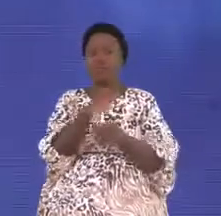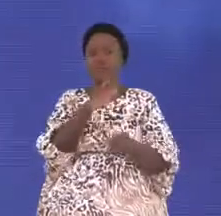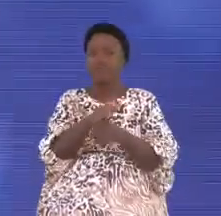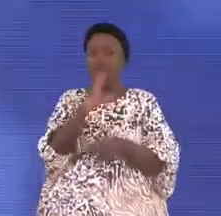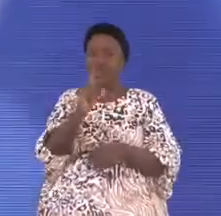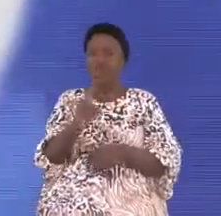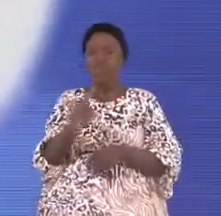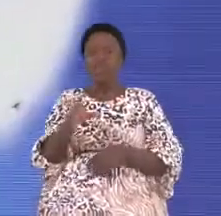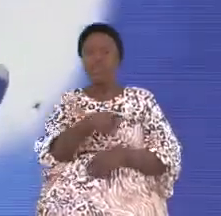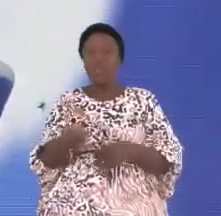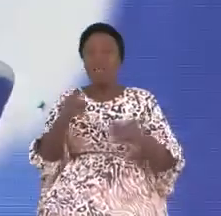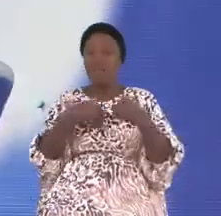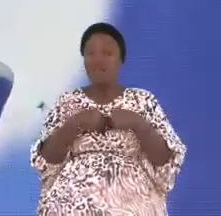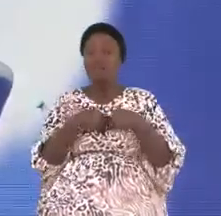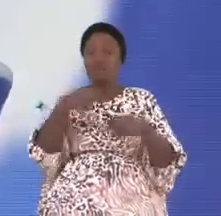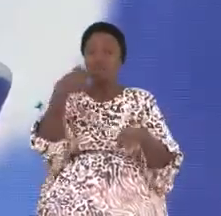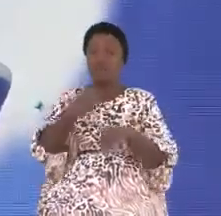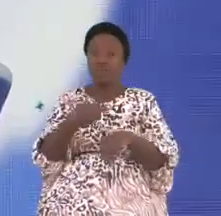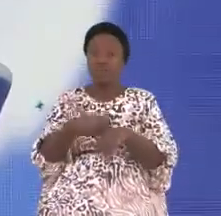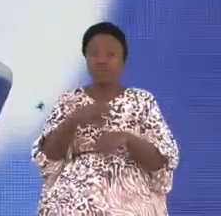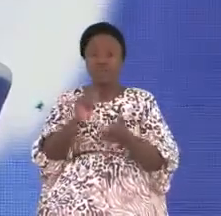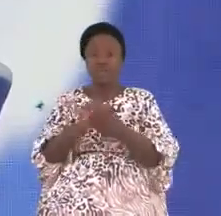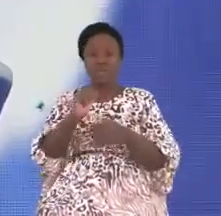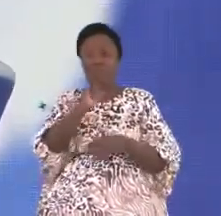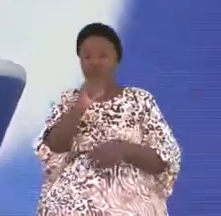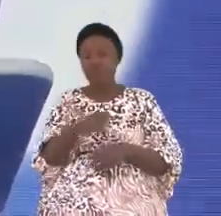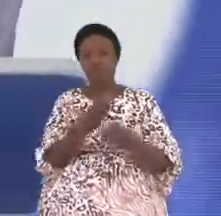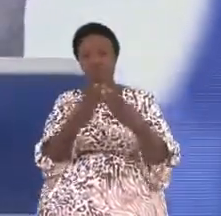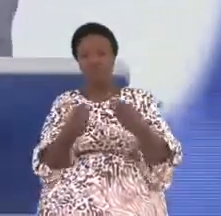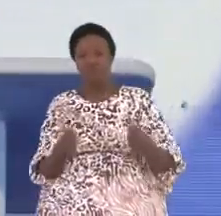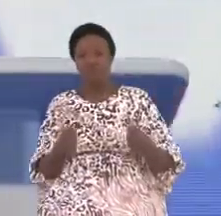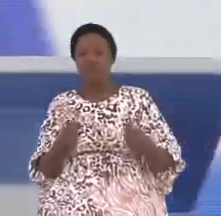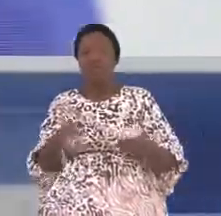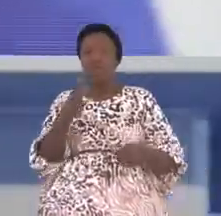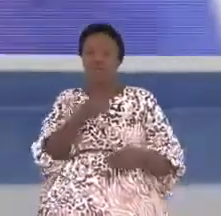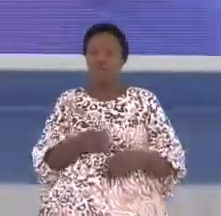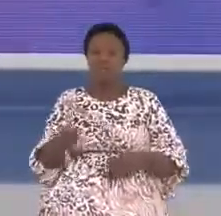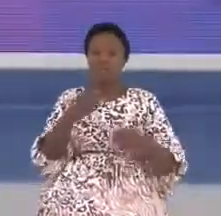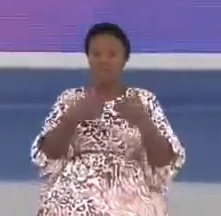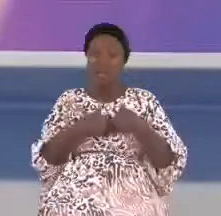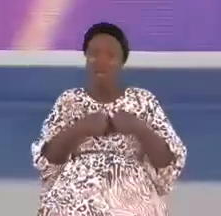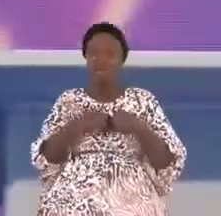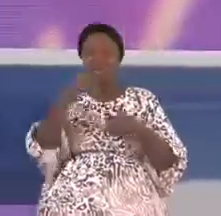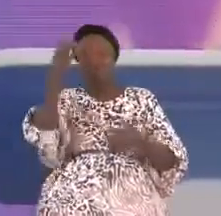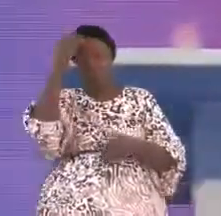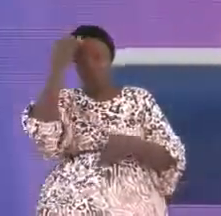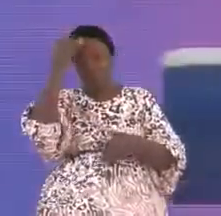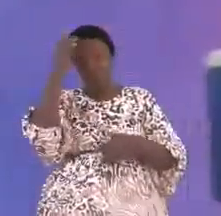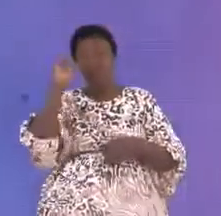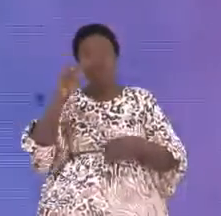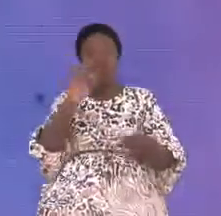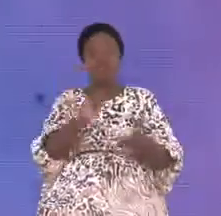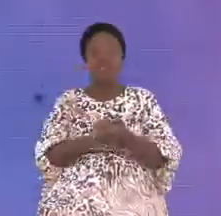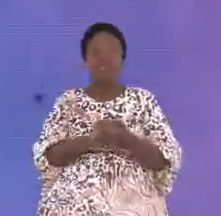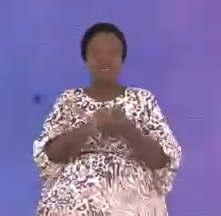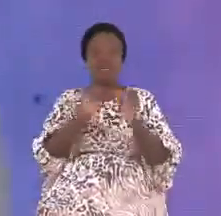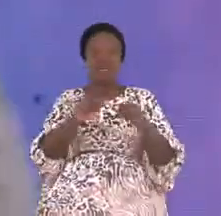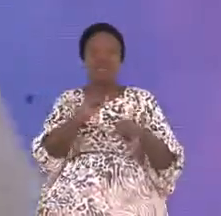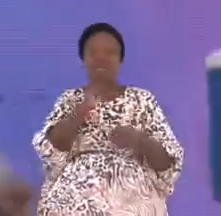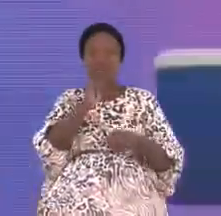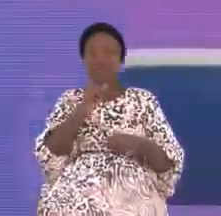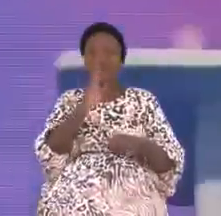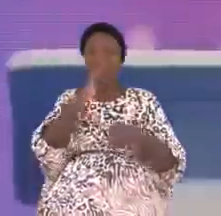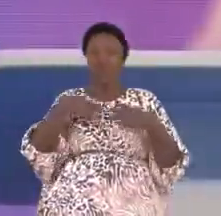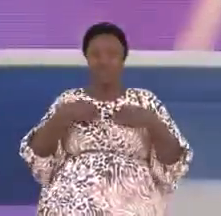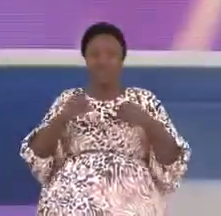their difficulties that were not resolved they had sicknesses that were not healed and